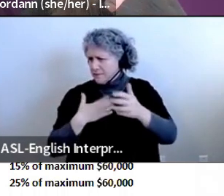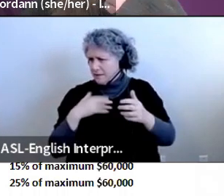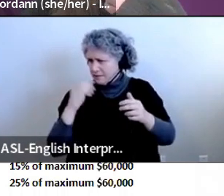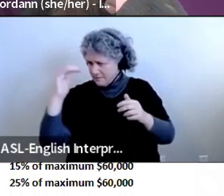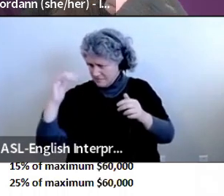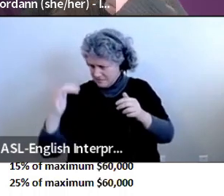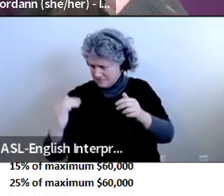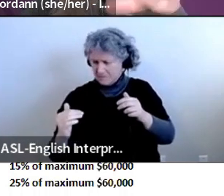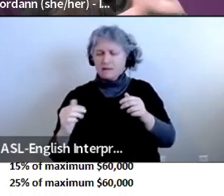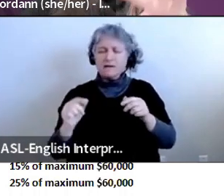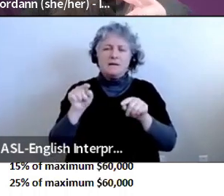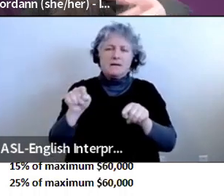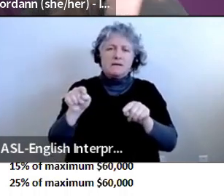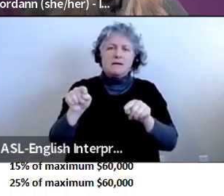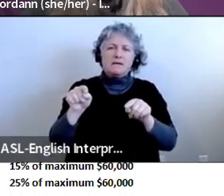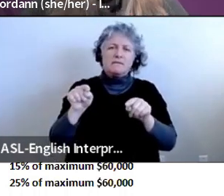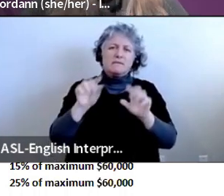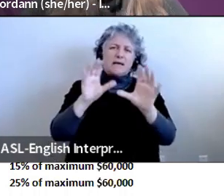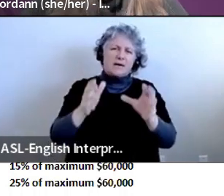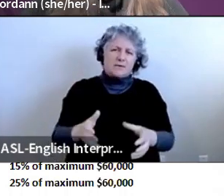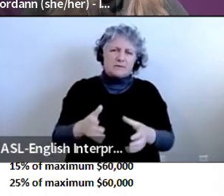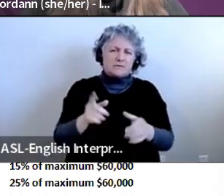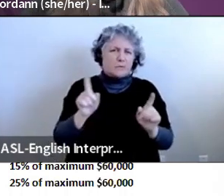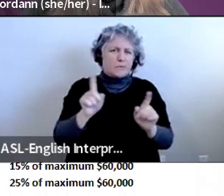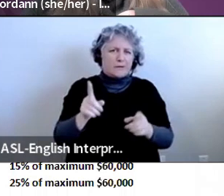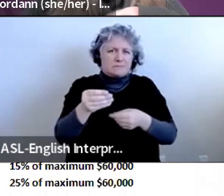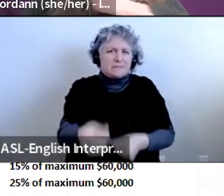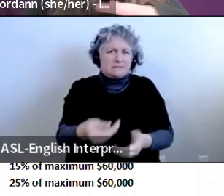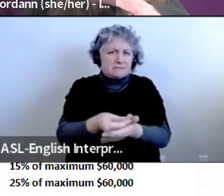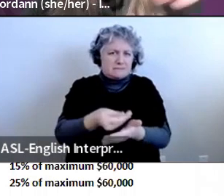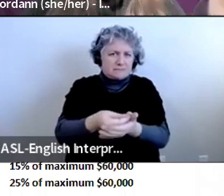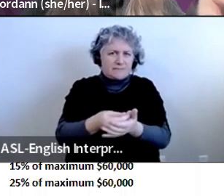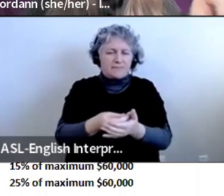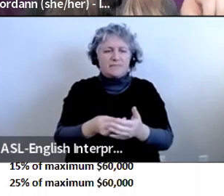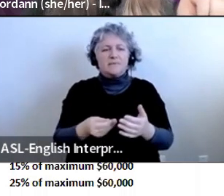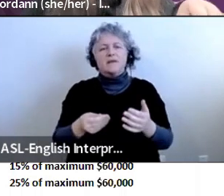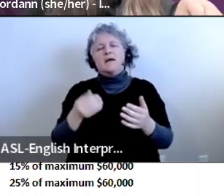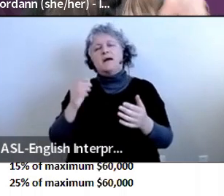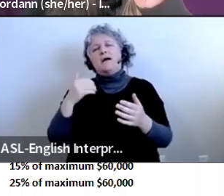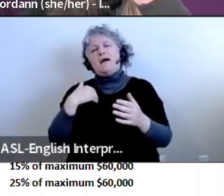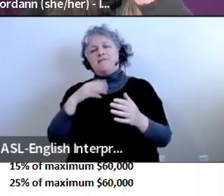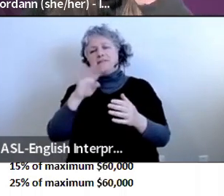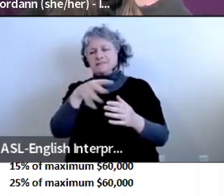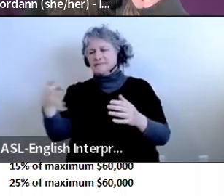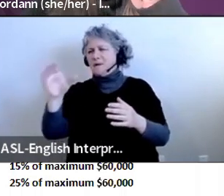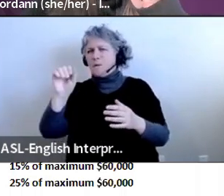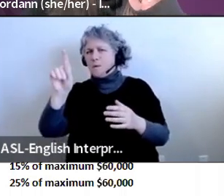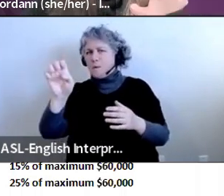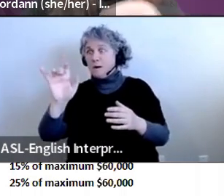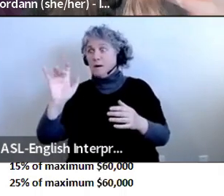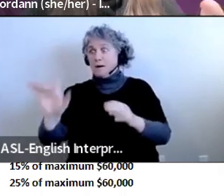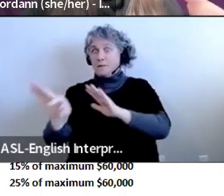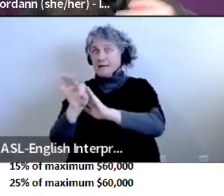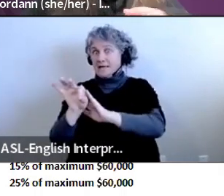that are categories that your expense could fall under. Now, these are coded into the sheet, so it's important to